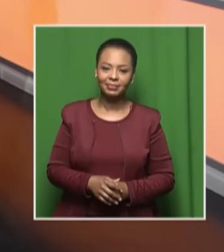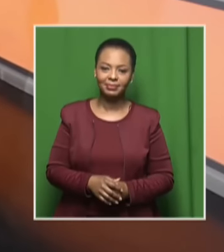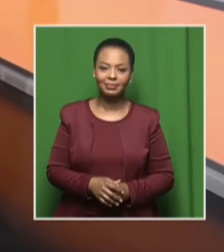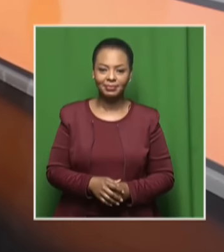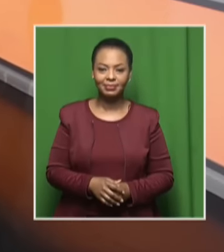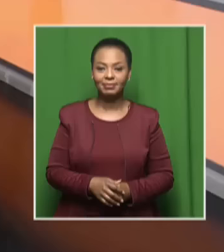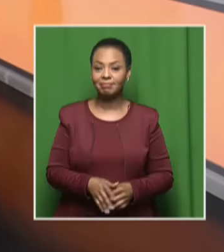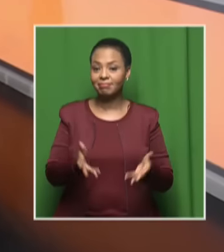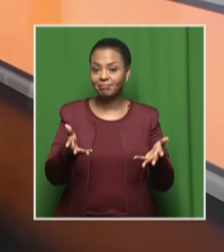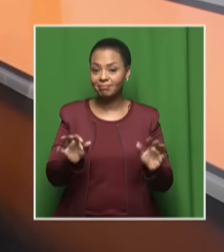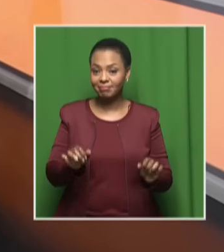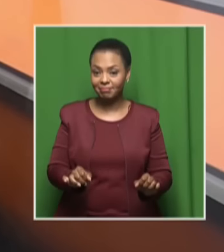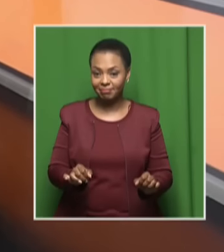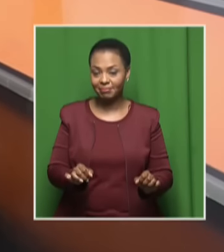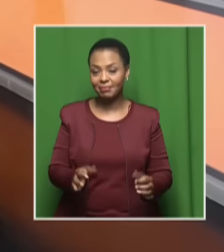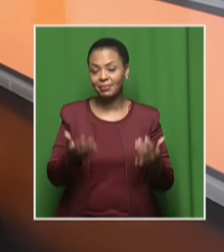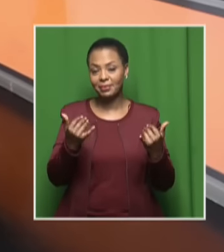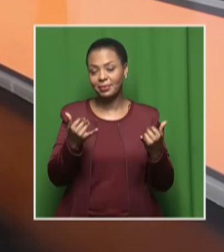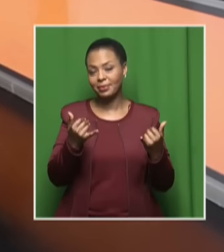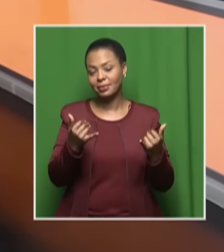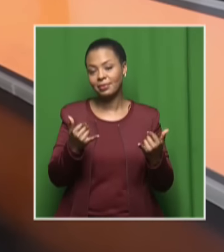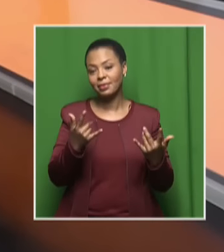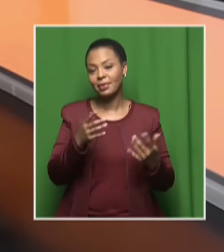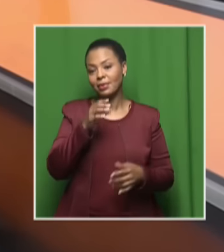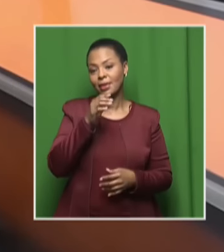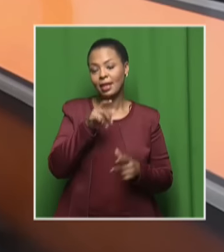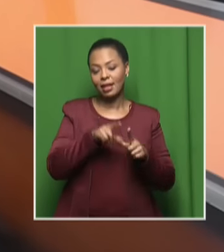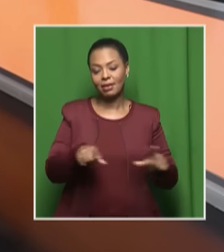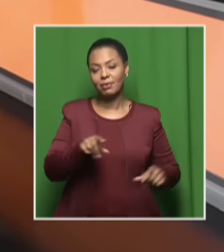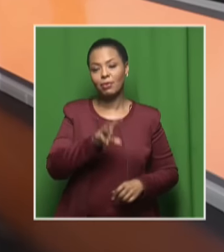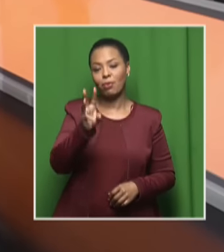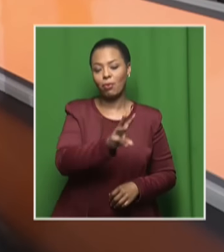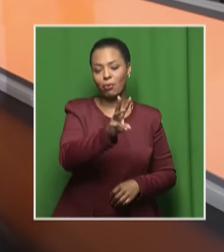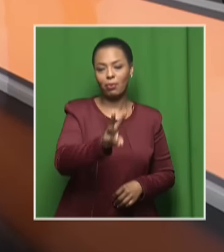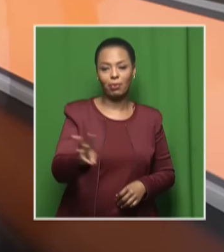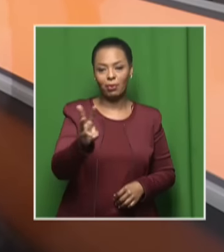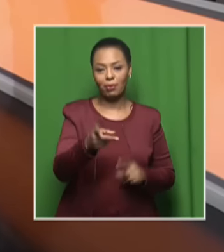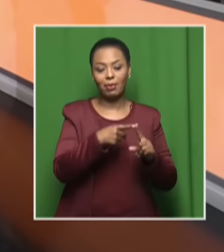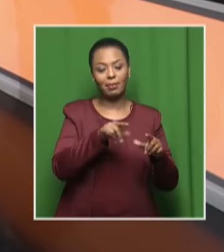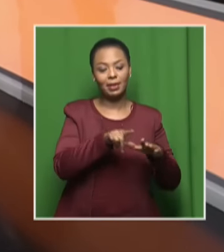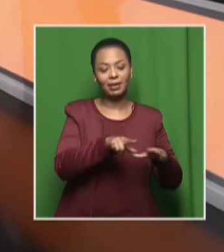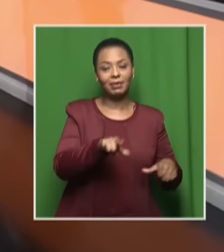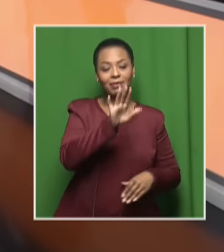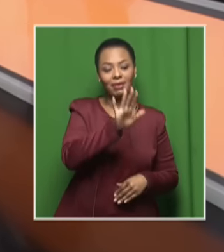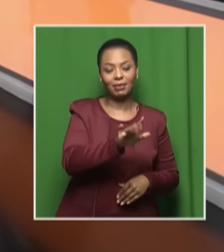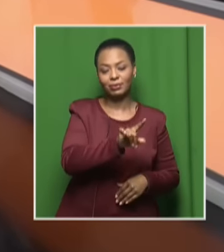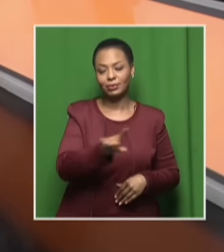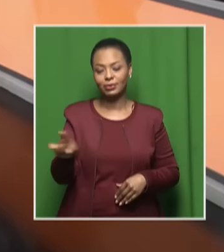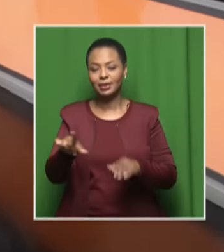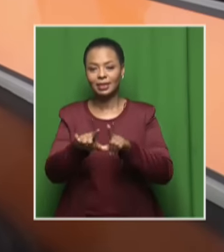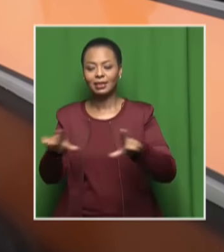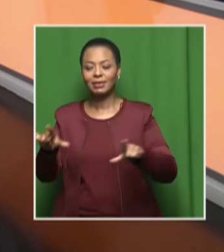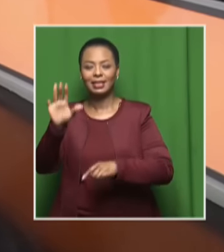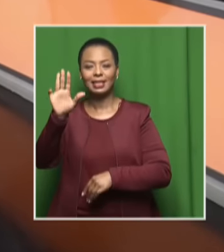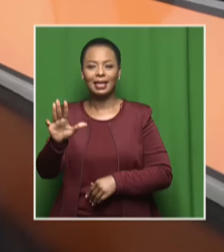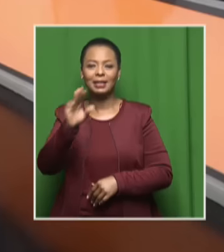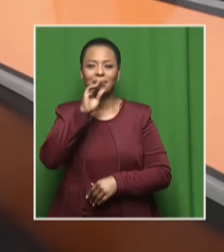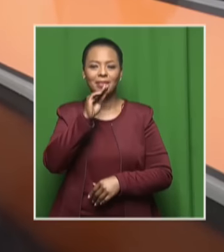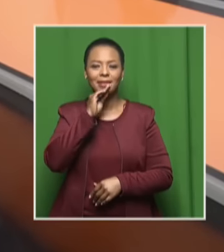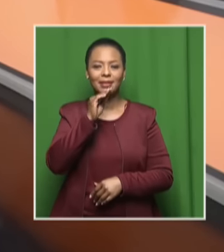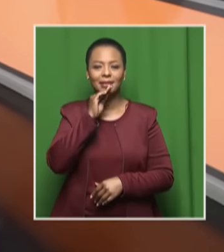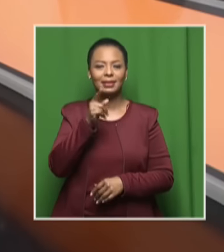it's now been upgraded, the level warning, for an orange level warning from level 5 to level 9. I mean, perhaps for people who don't really understand what these levels mean, tell